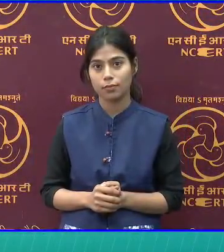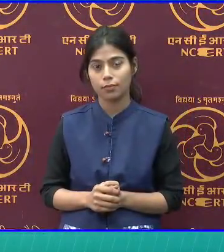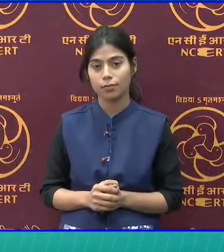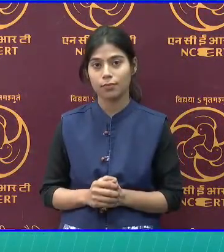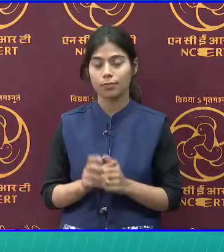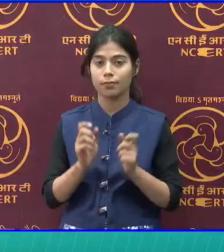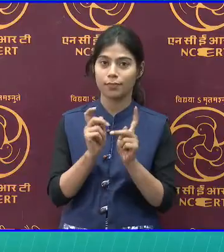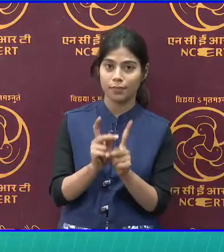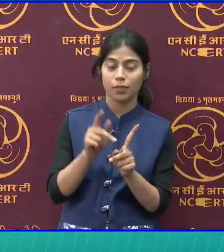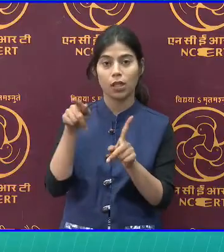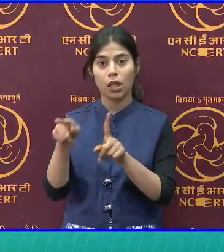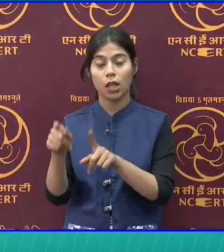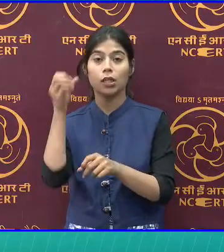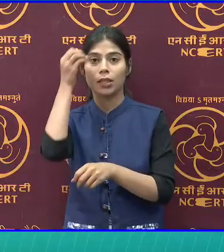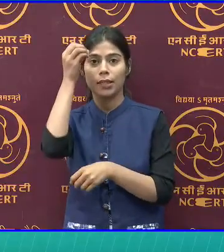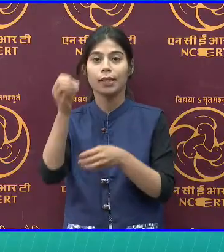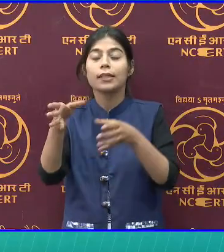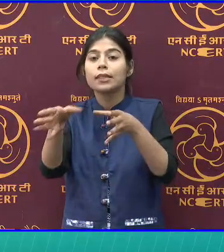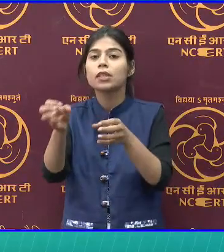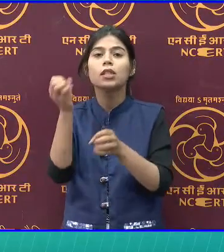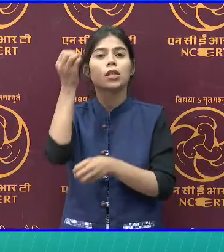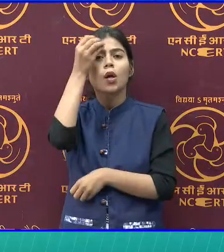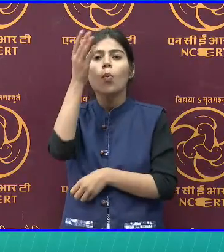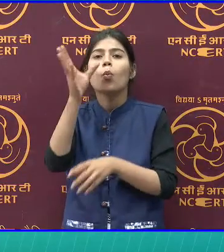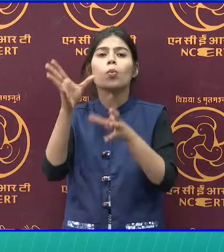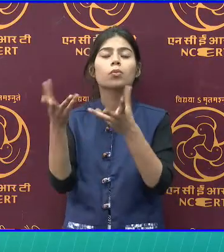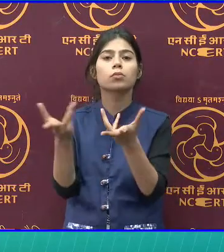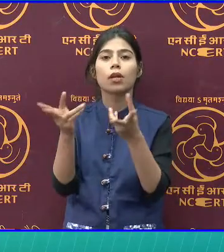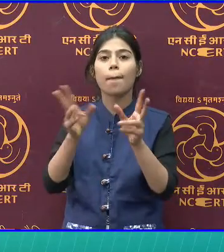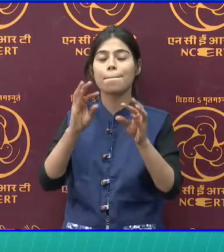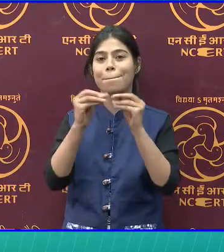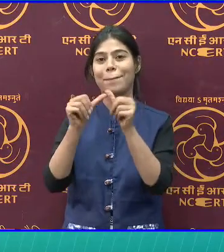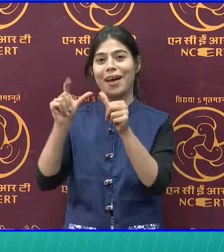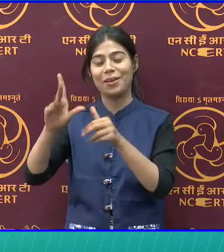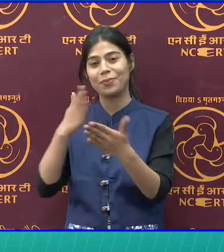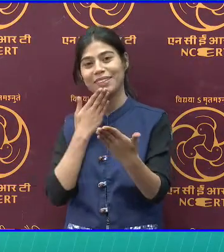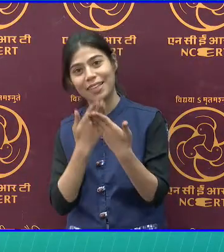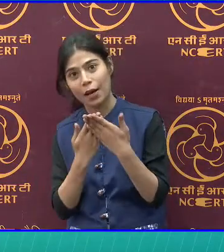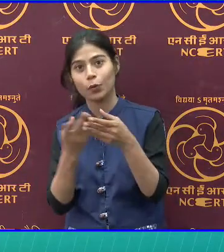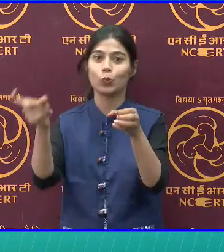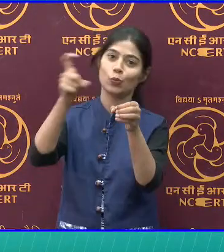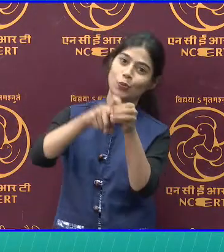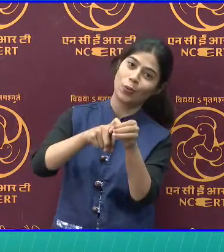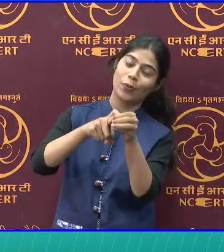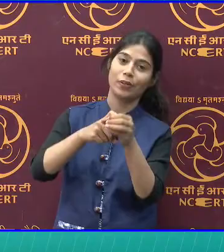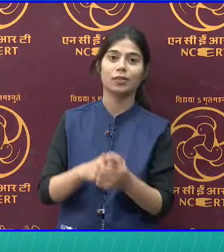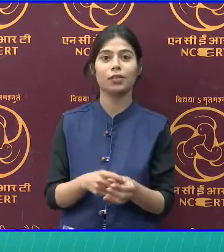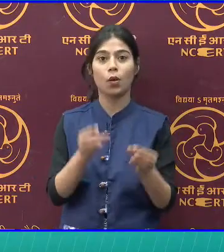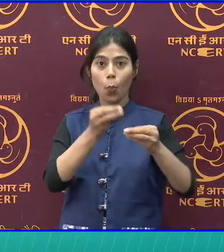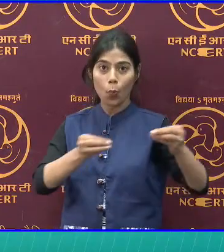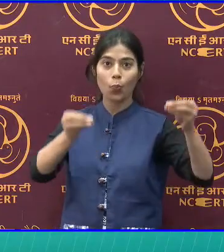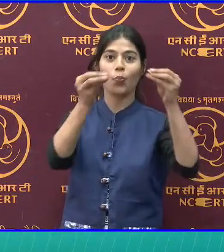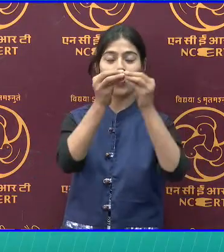So that was information about Balpan ki Kavita. Thank you so much for joining us, and join us for more